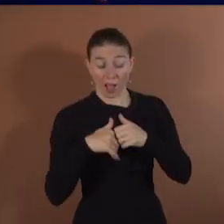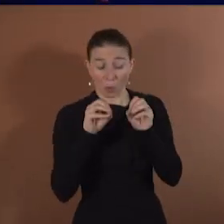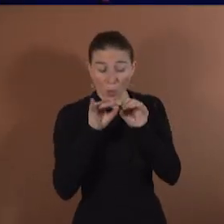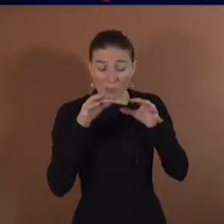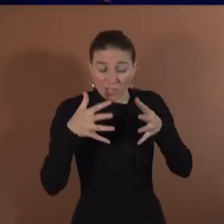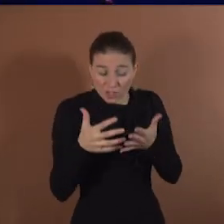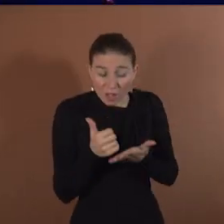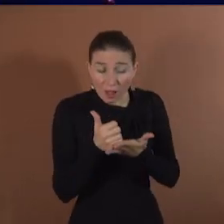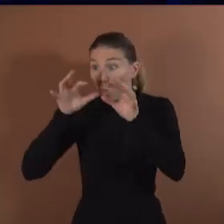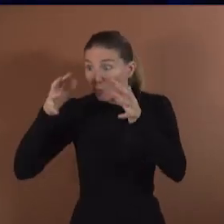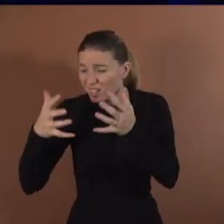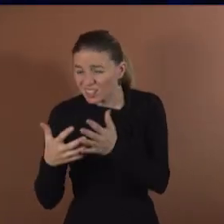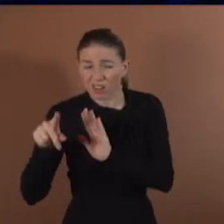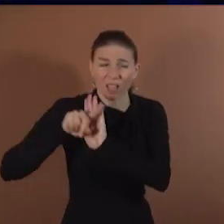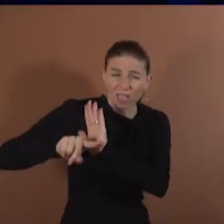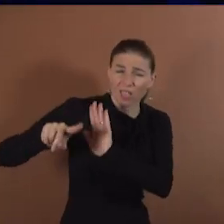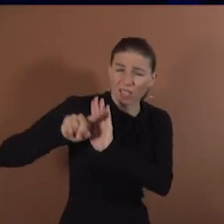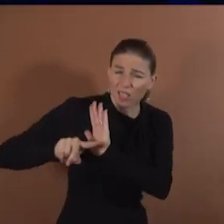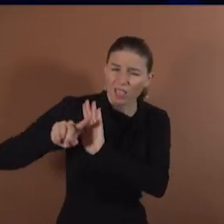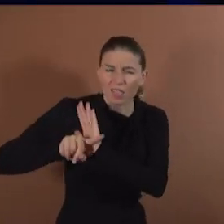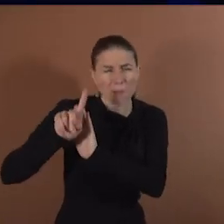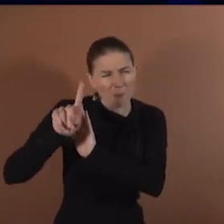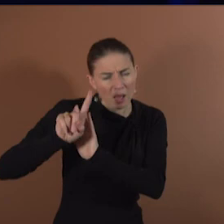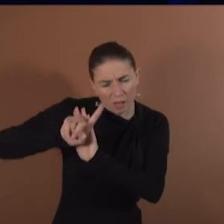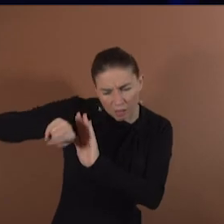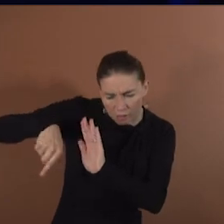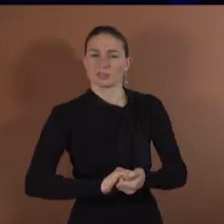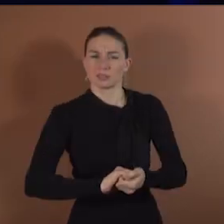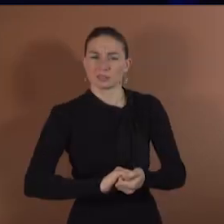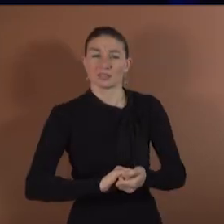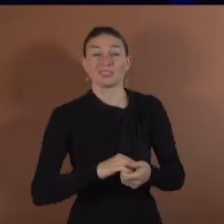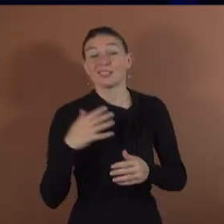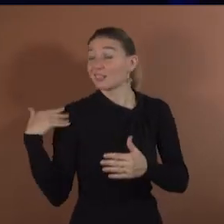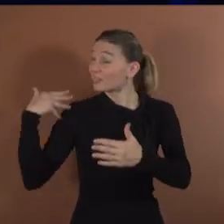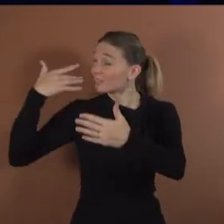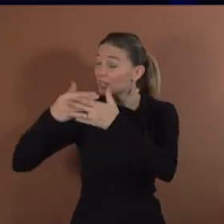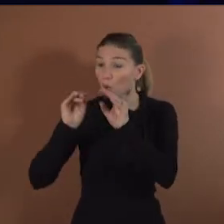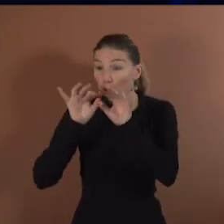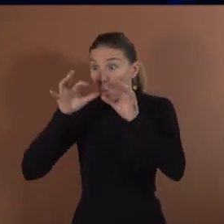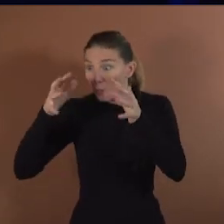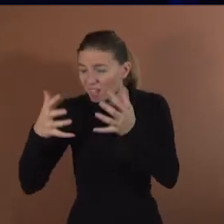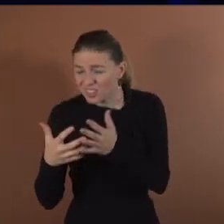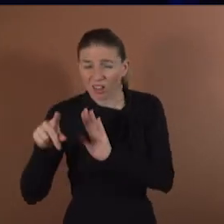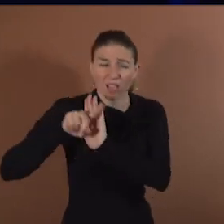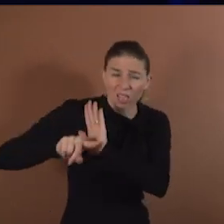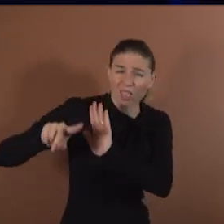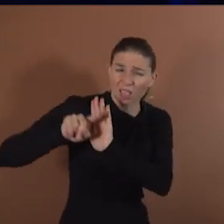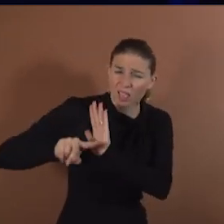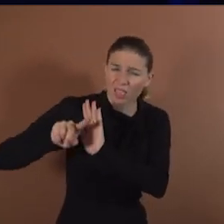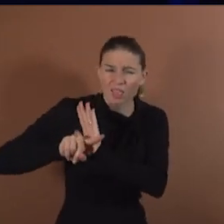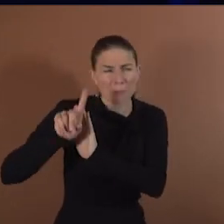it. So try it and see if you enjoy it. But the purpose of all of this, ultimately, is just to remind you of a few simple